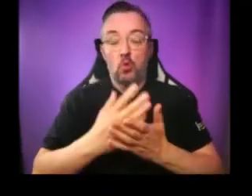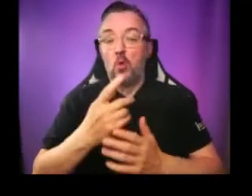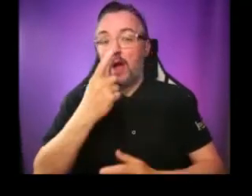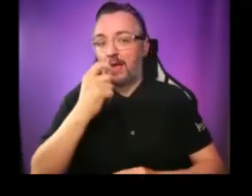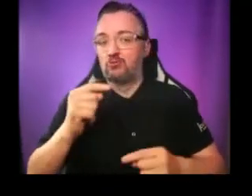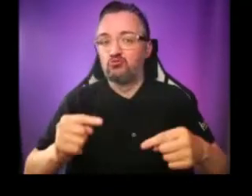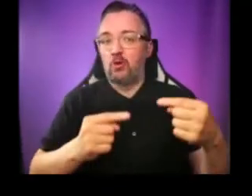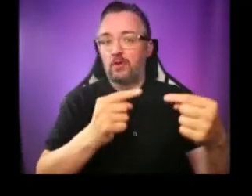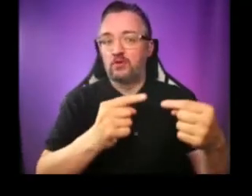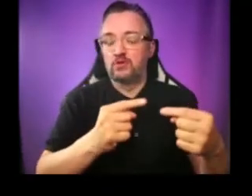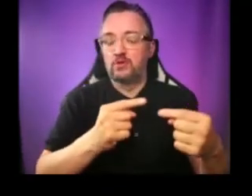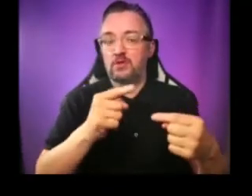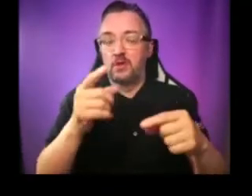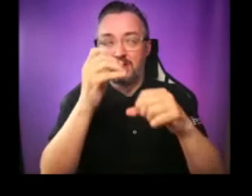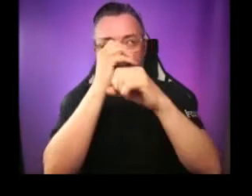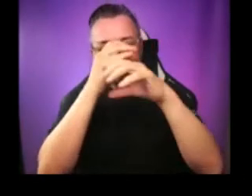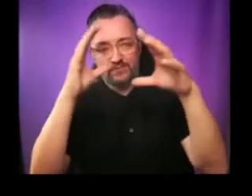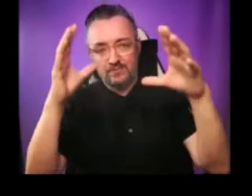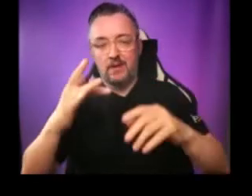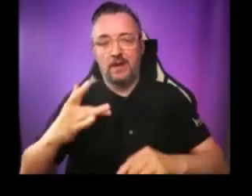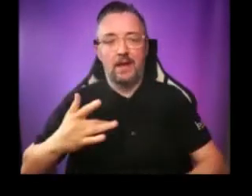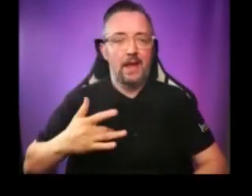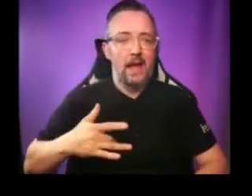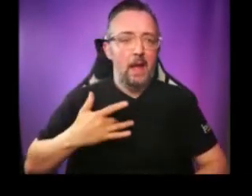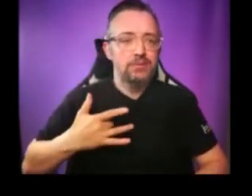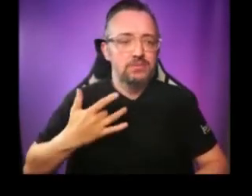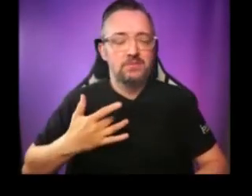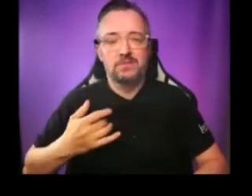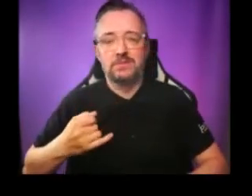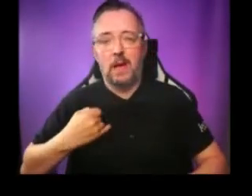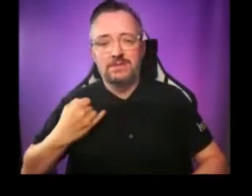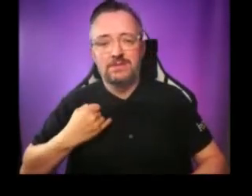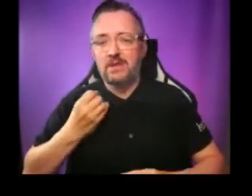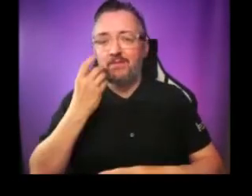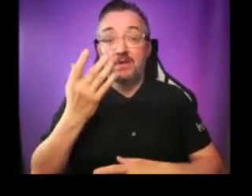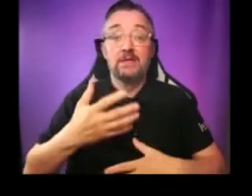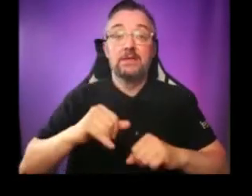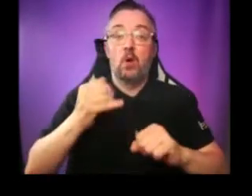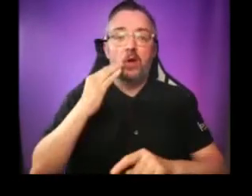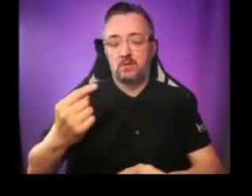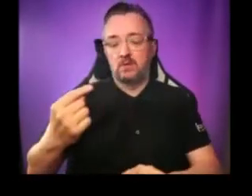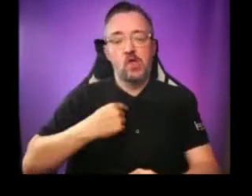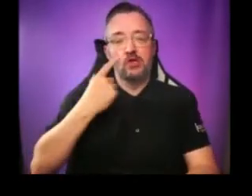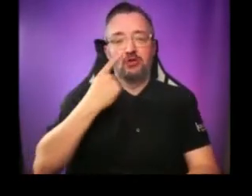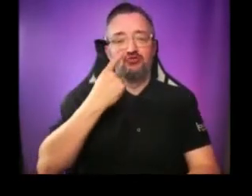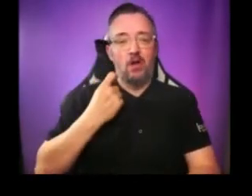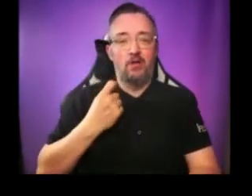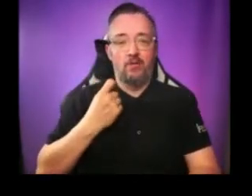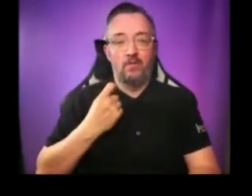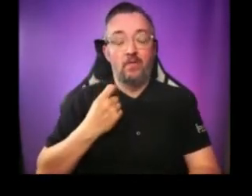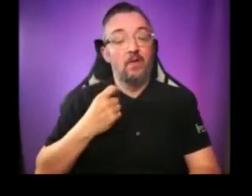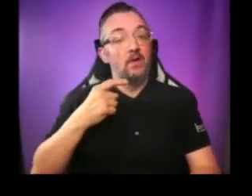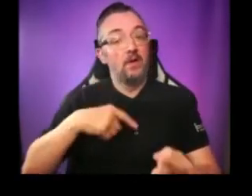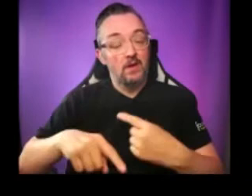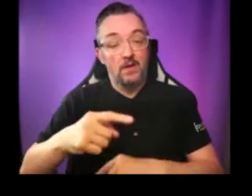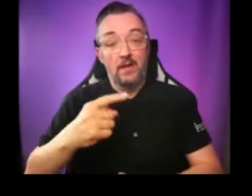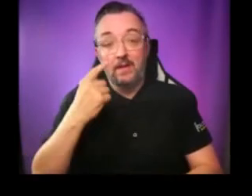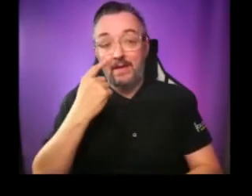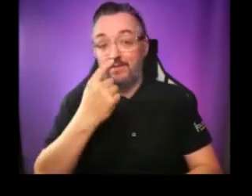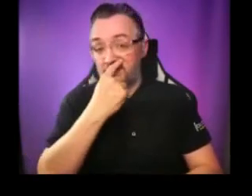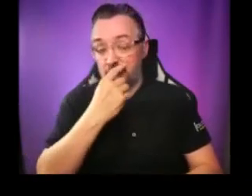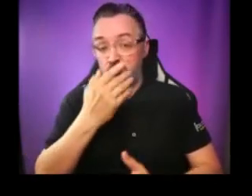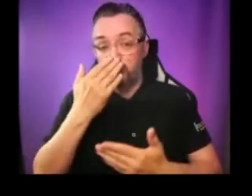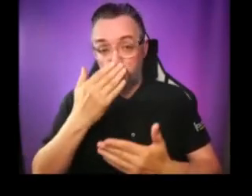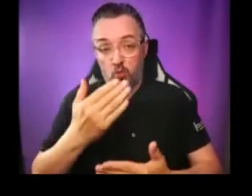The perceptions and habits around our activity behaviors begin in our younger years. And there's evidence to suggest our activity levels and